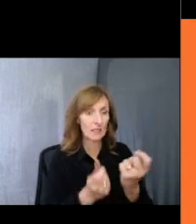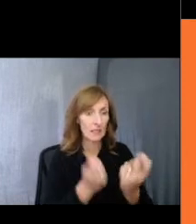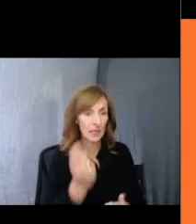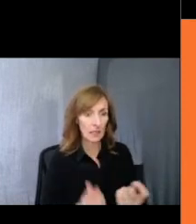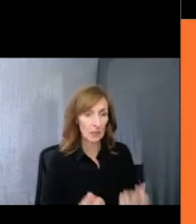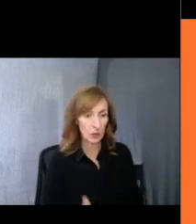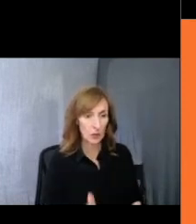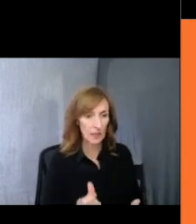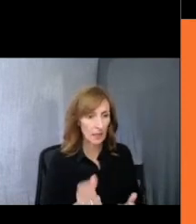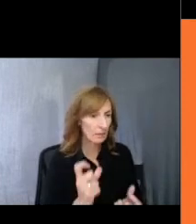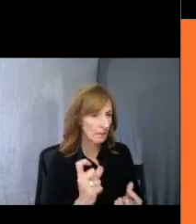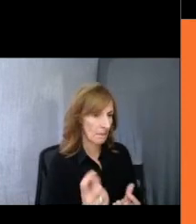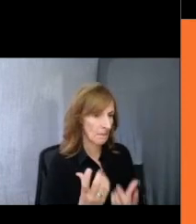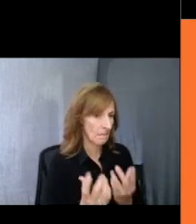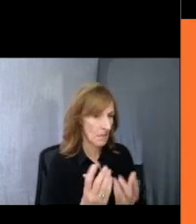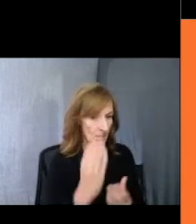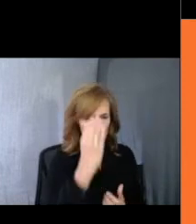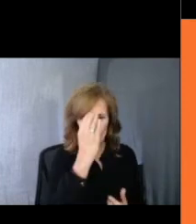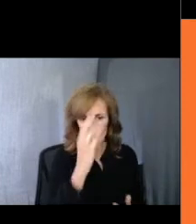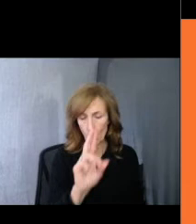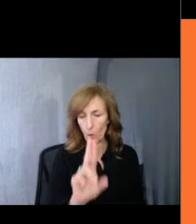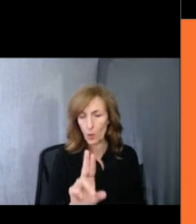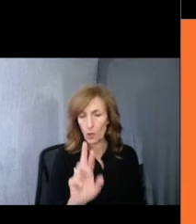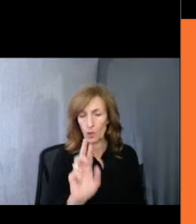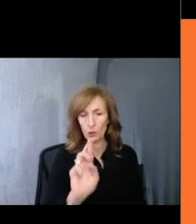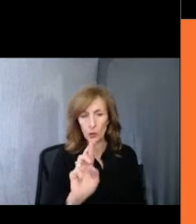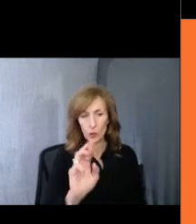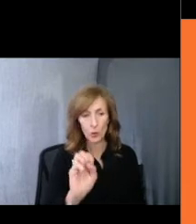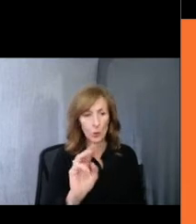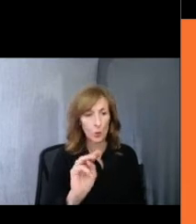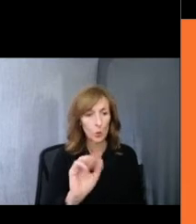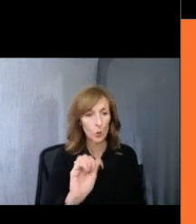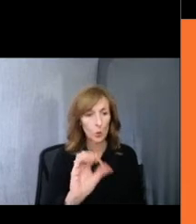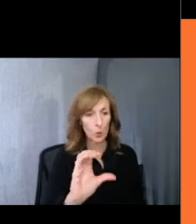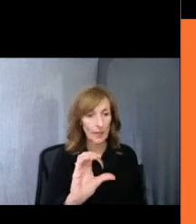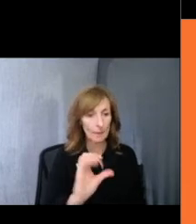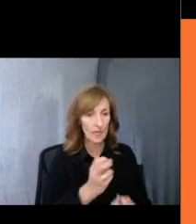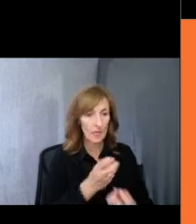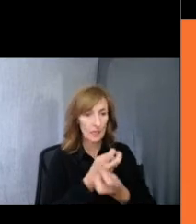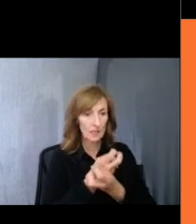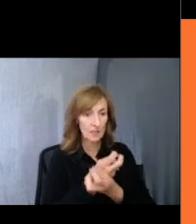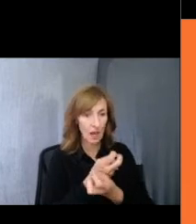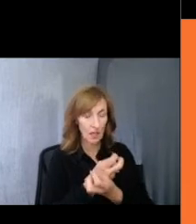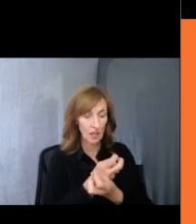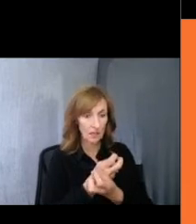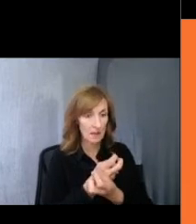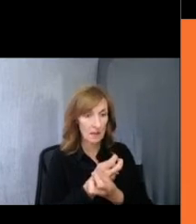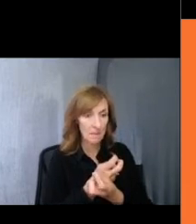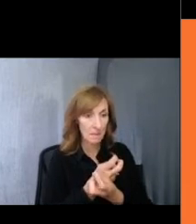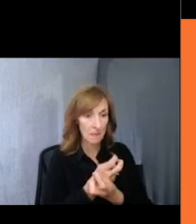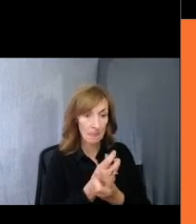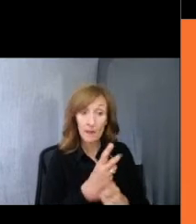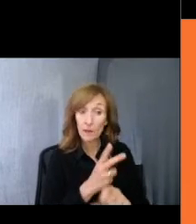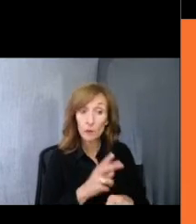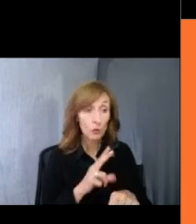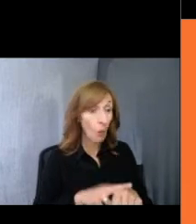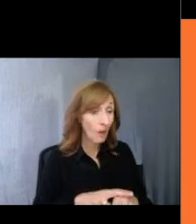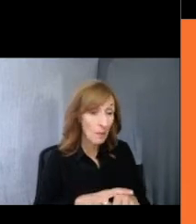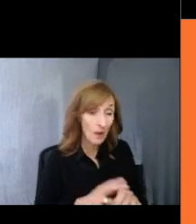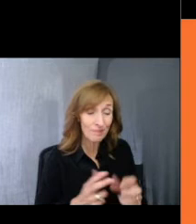talk about kidney disease. And those uremic toxins typically are just the normal, they're not abnormal,